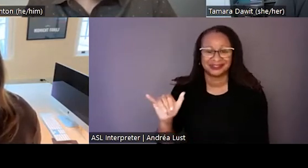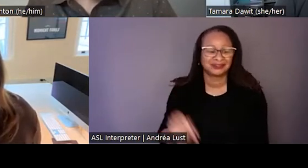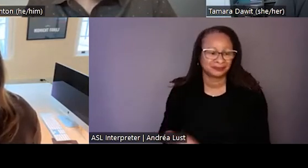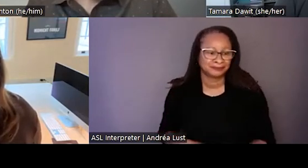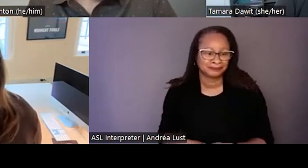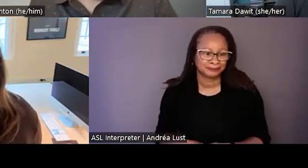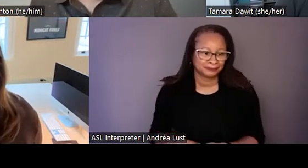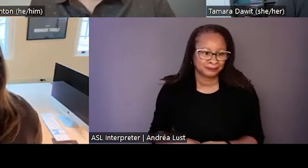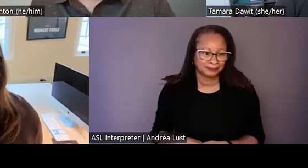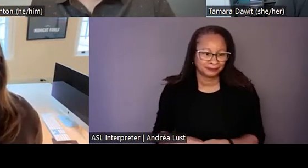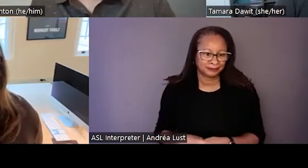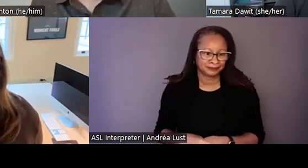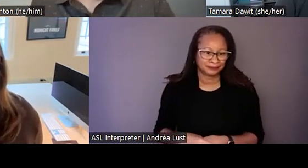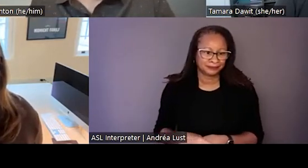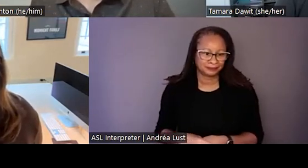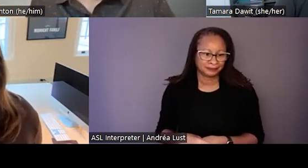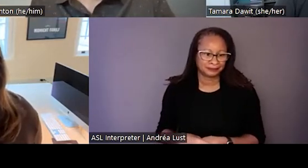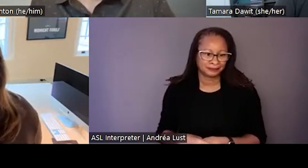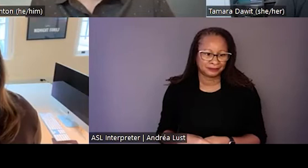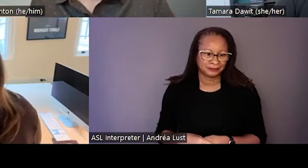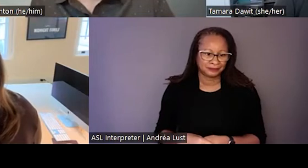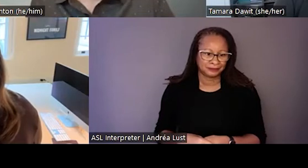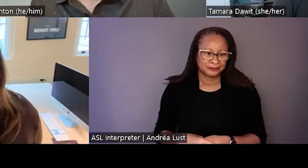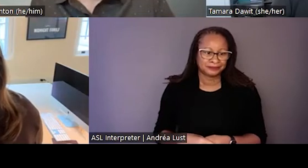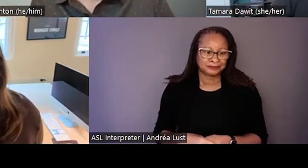make herself available to join us.